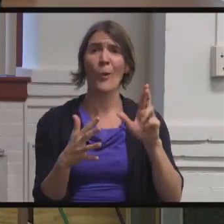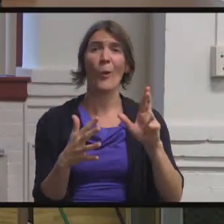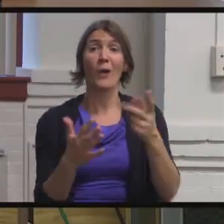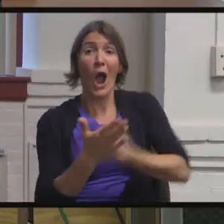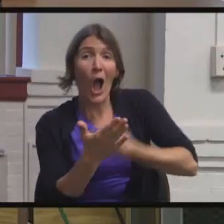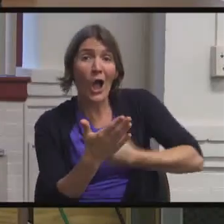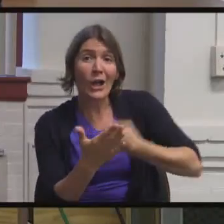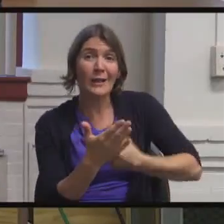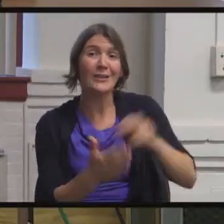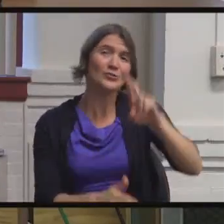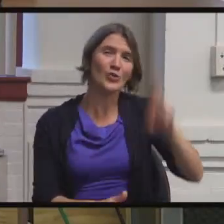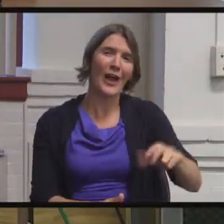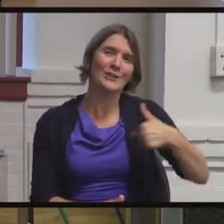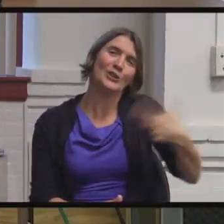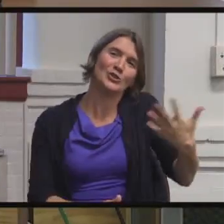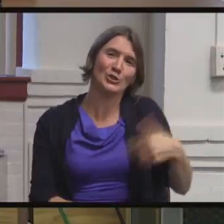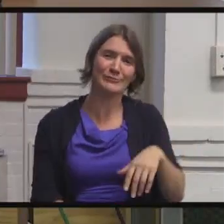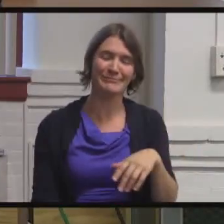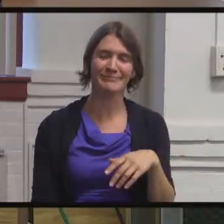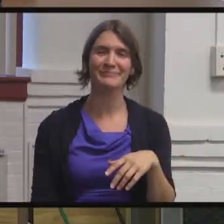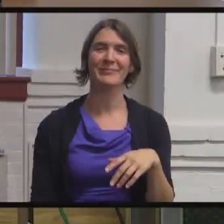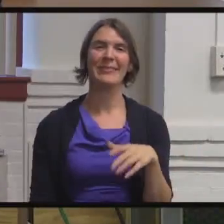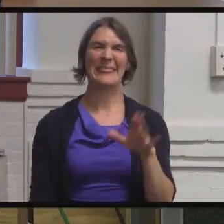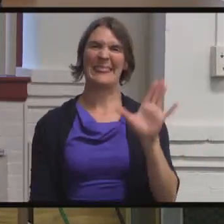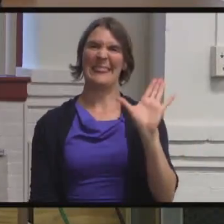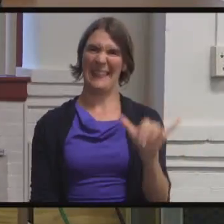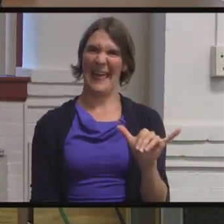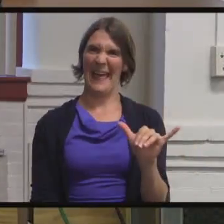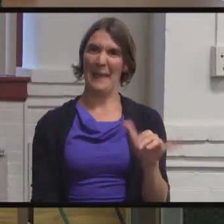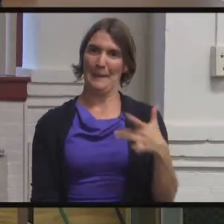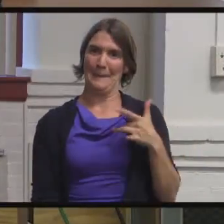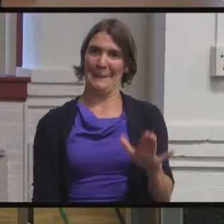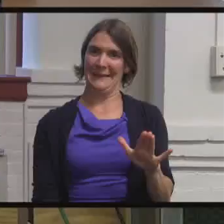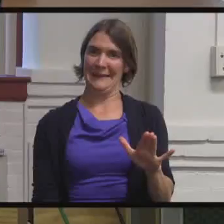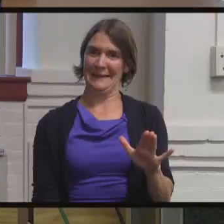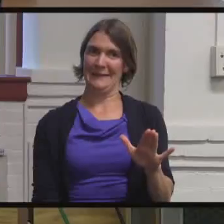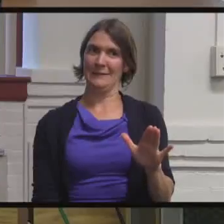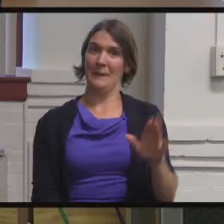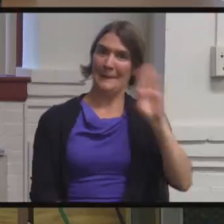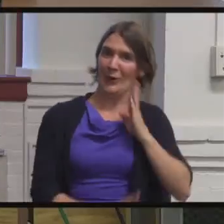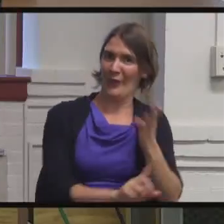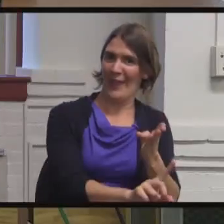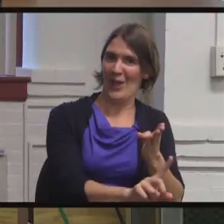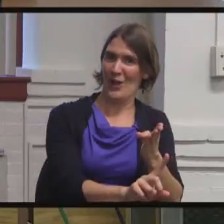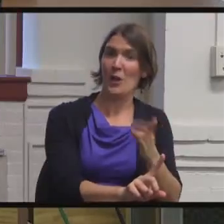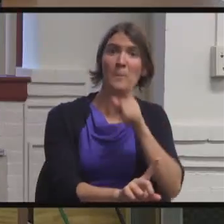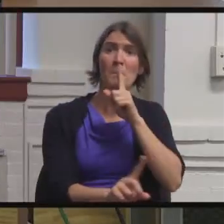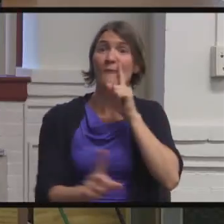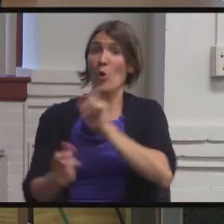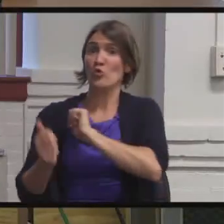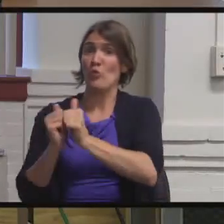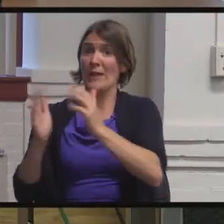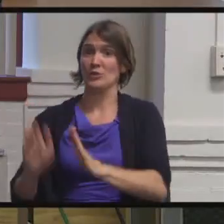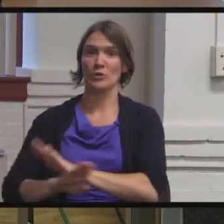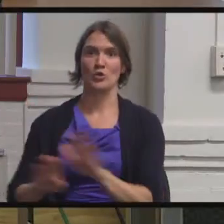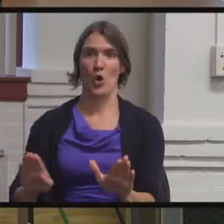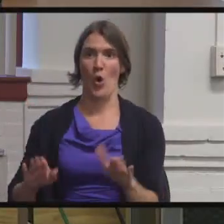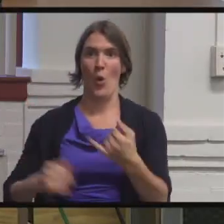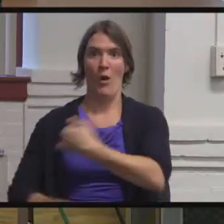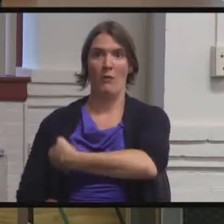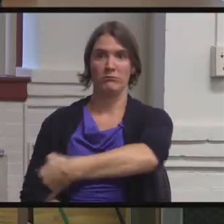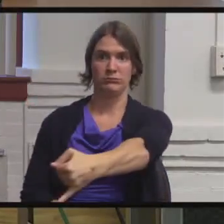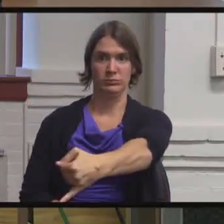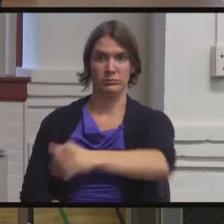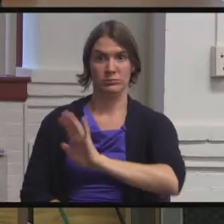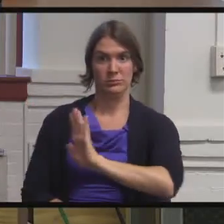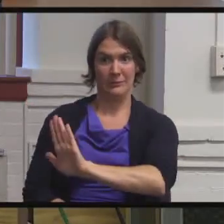to hockey games in Rochester, and, you know, you have that access for people who are looking towards that. It's not for the racers. And we will take great